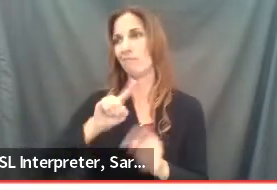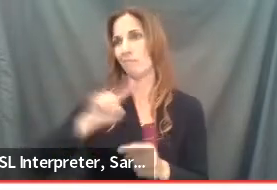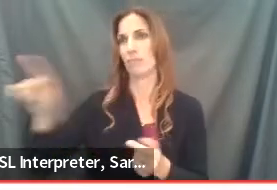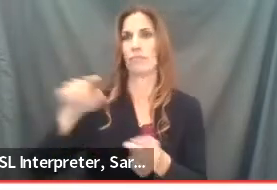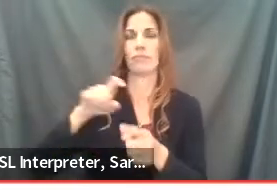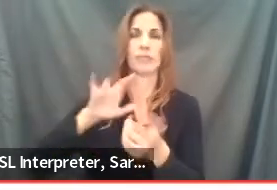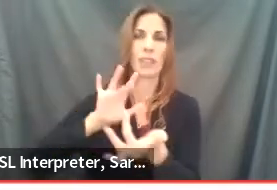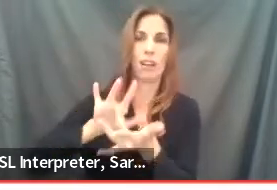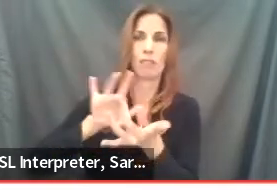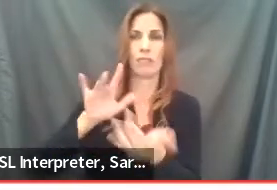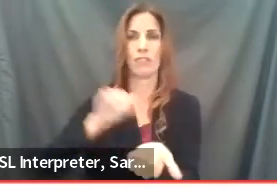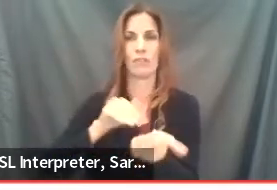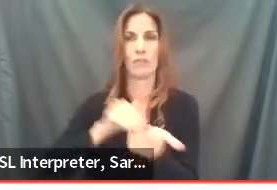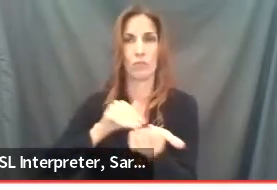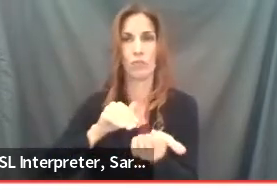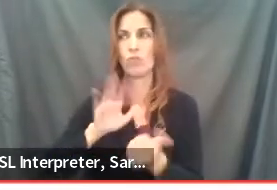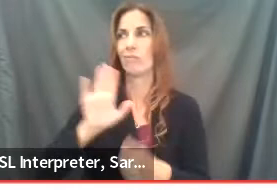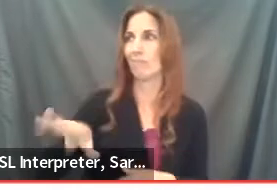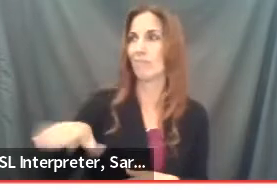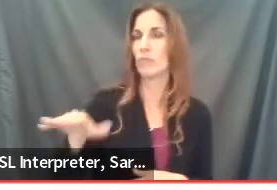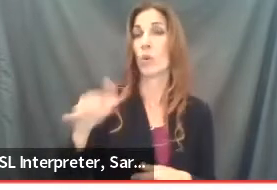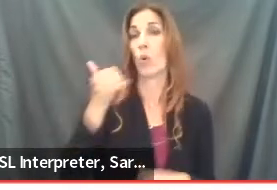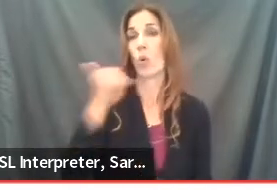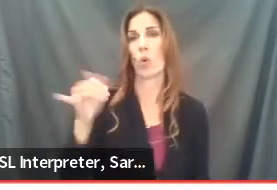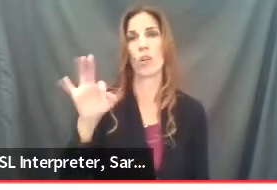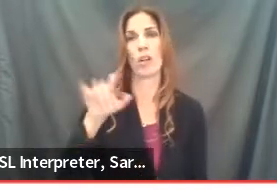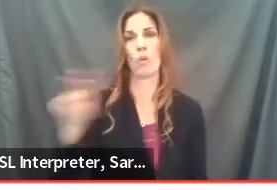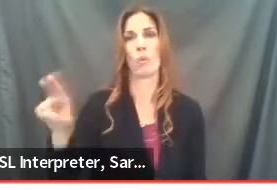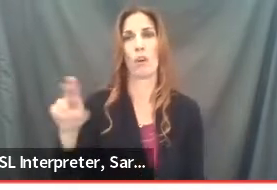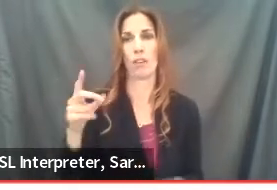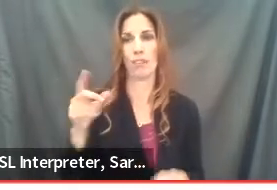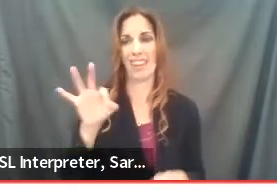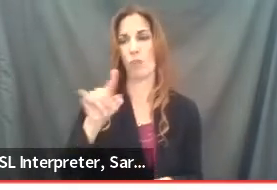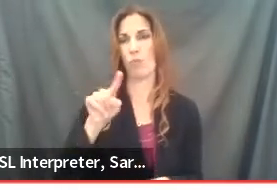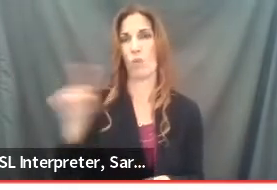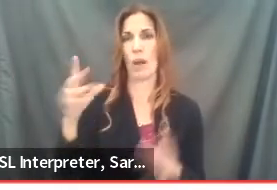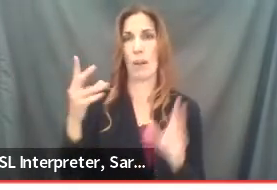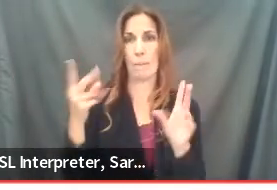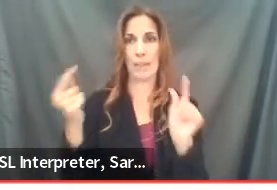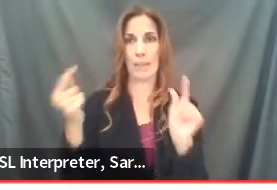these symptoms to call 911 immediately.